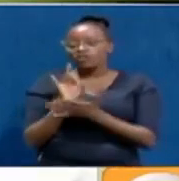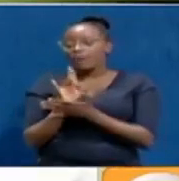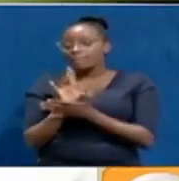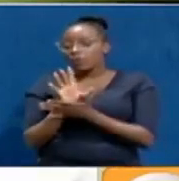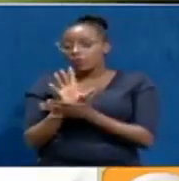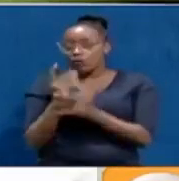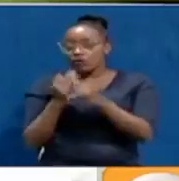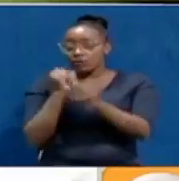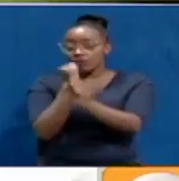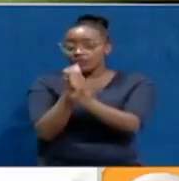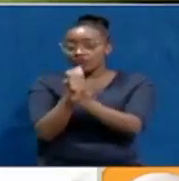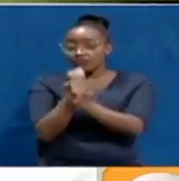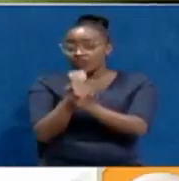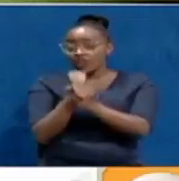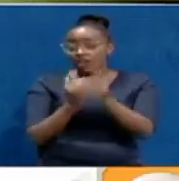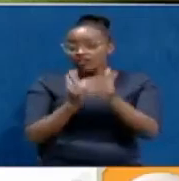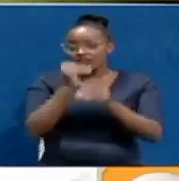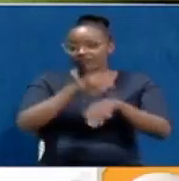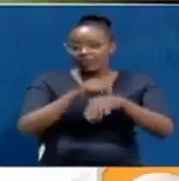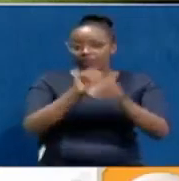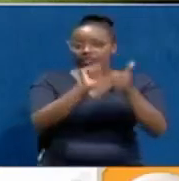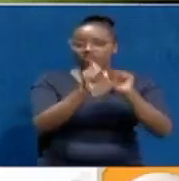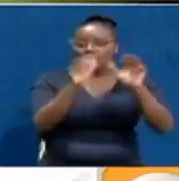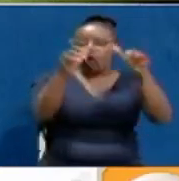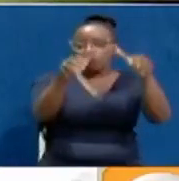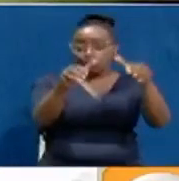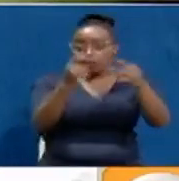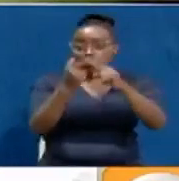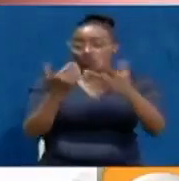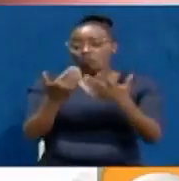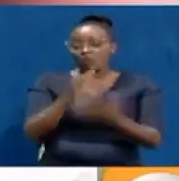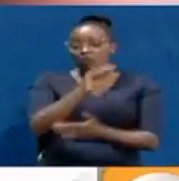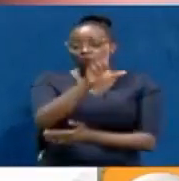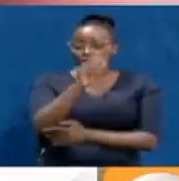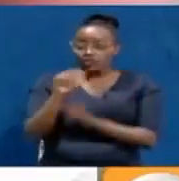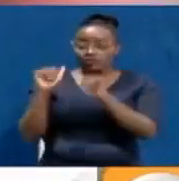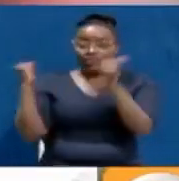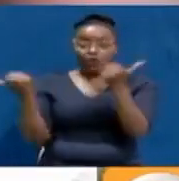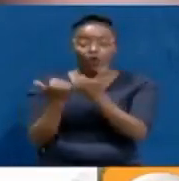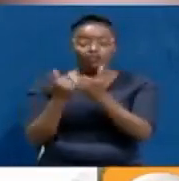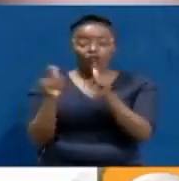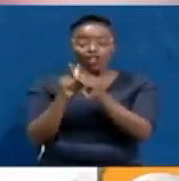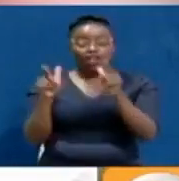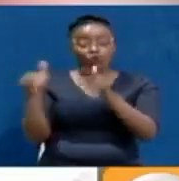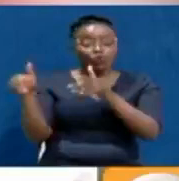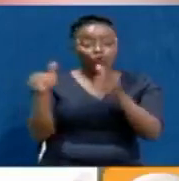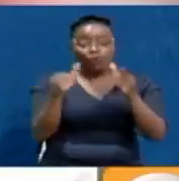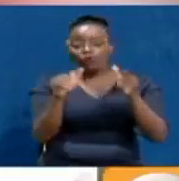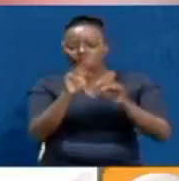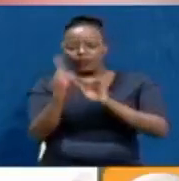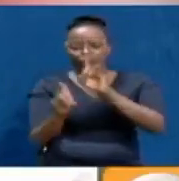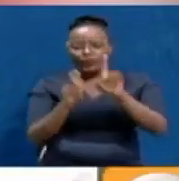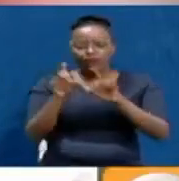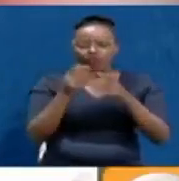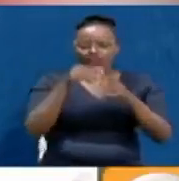briefly from the exercise at the Parklands Sport Club. According to Bolo, agents were not given the opportunity to scrutinize